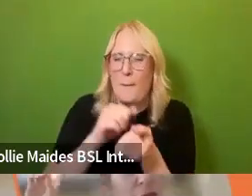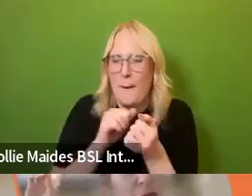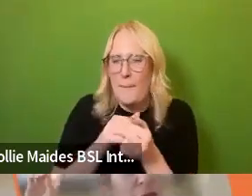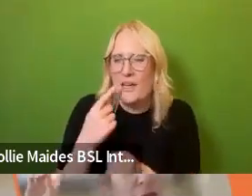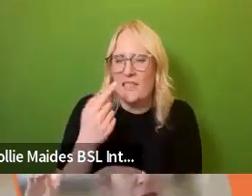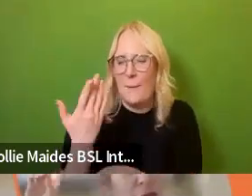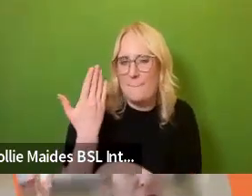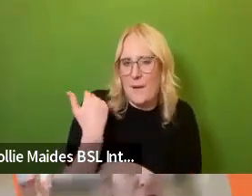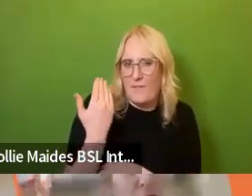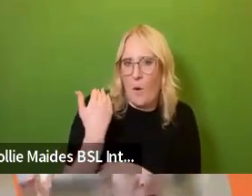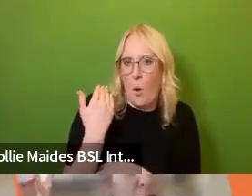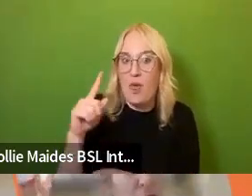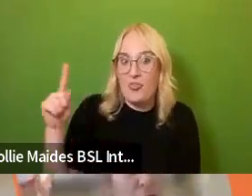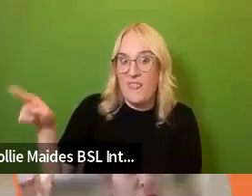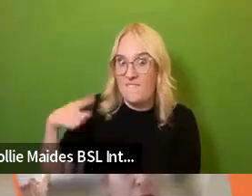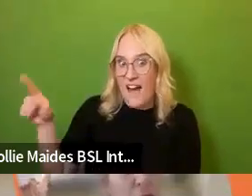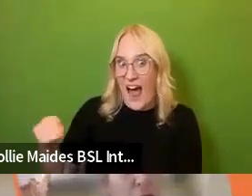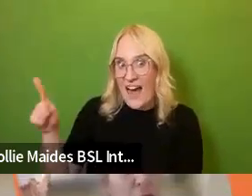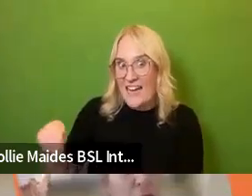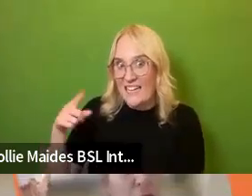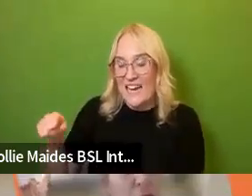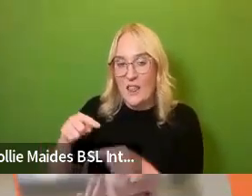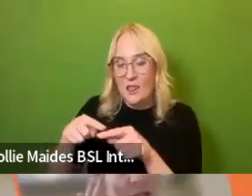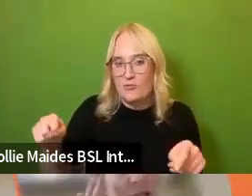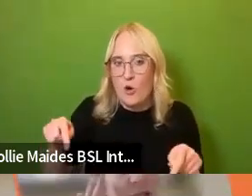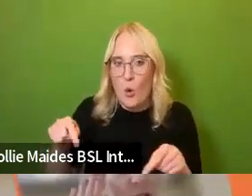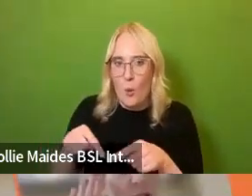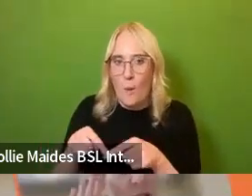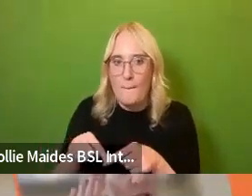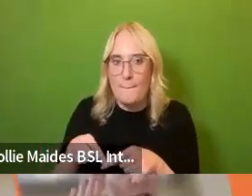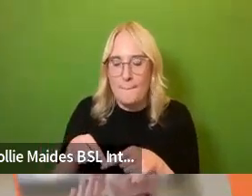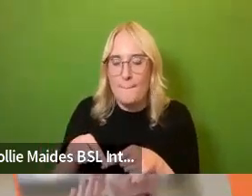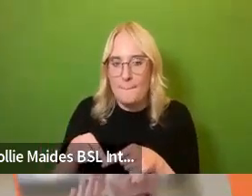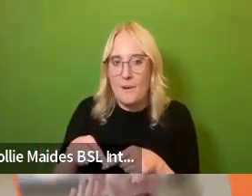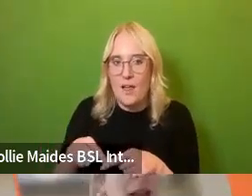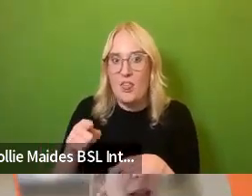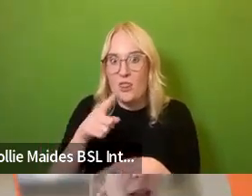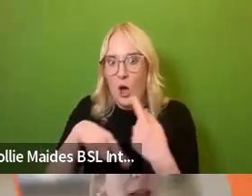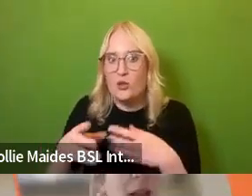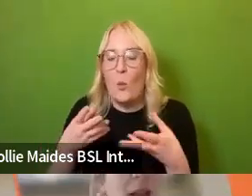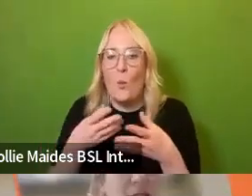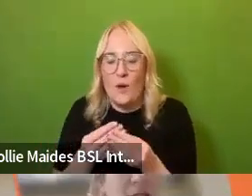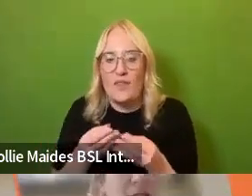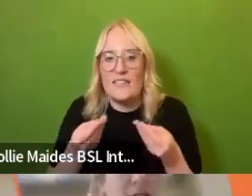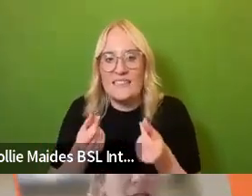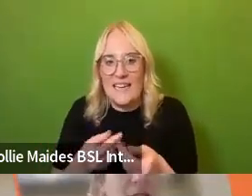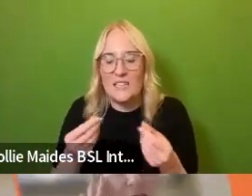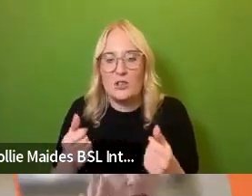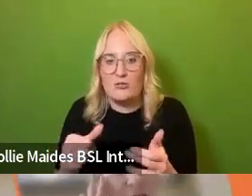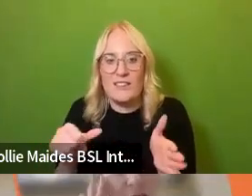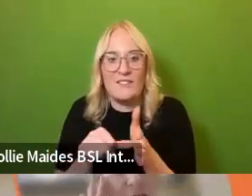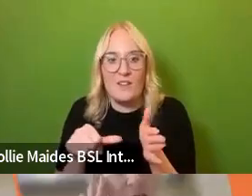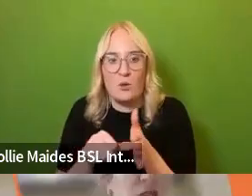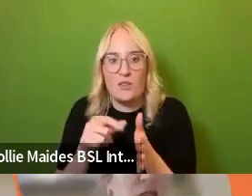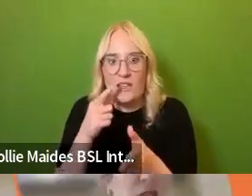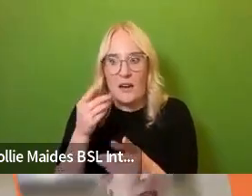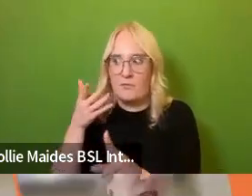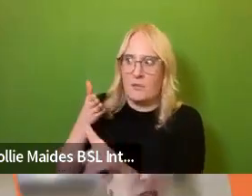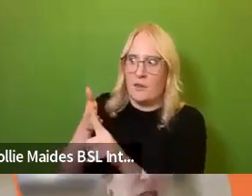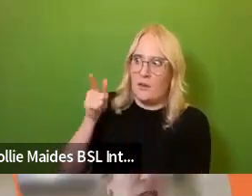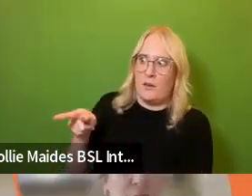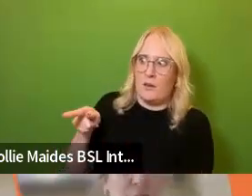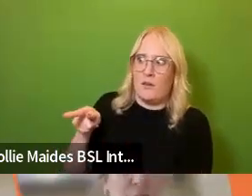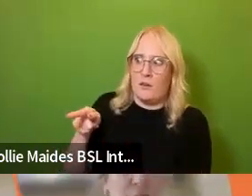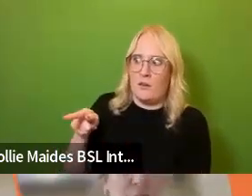that fan when you're walking into a room, that it's those with sensory that haven't got sensory processing difficulties, it can filter out that